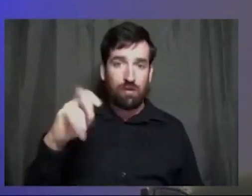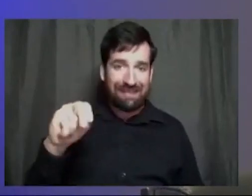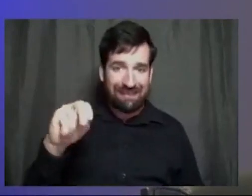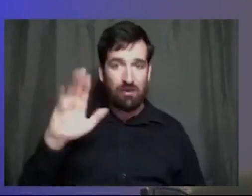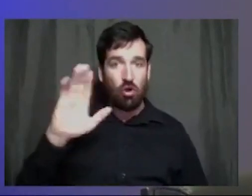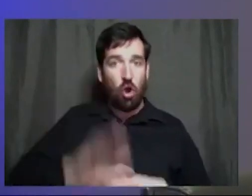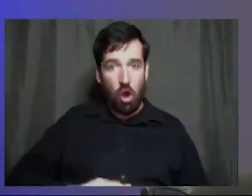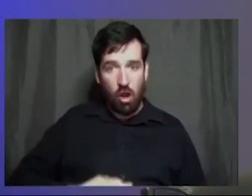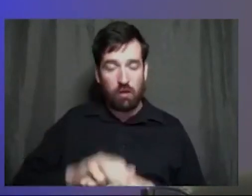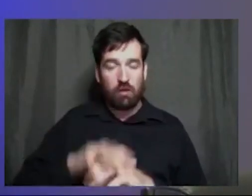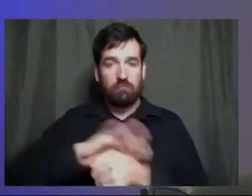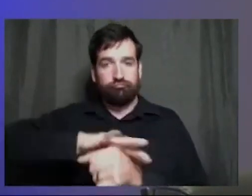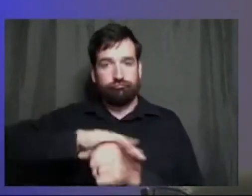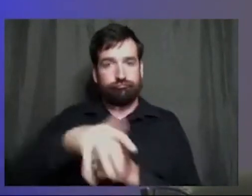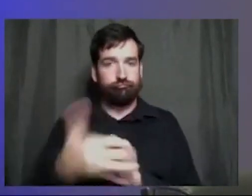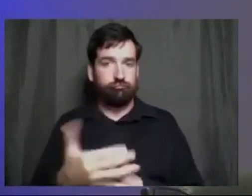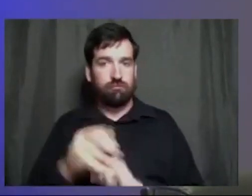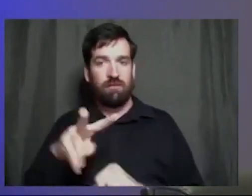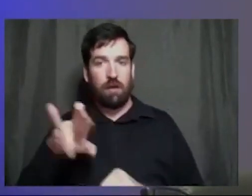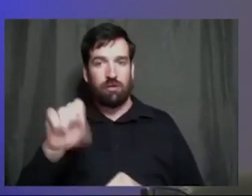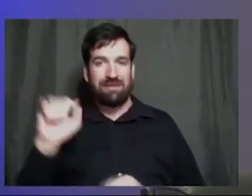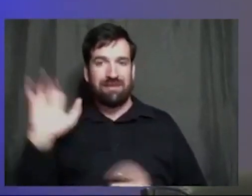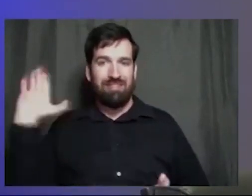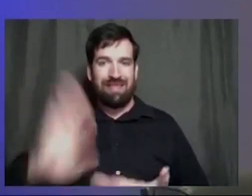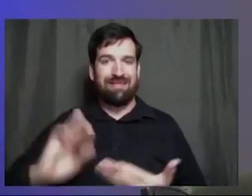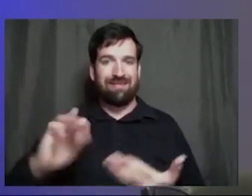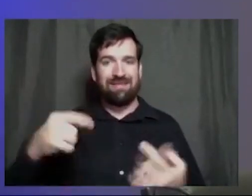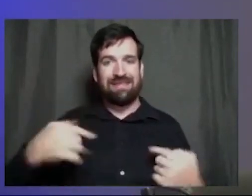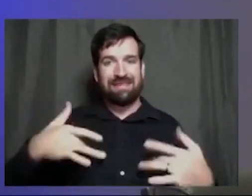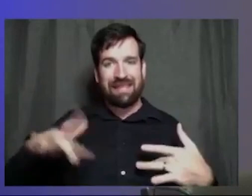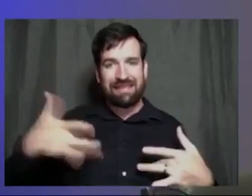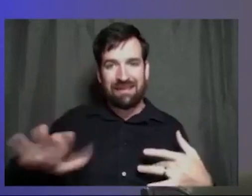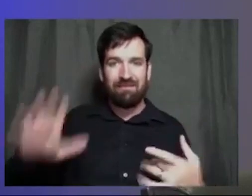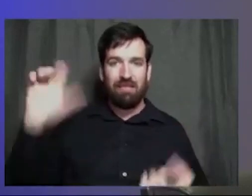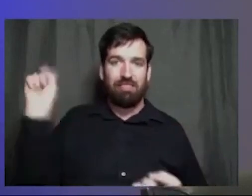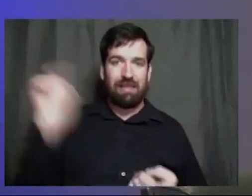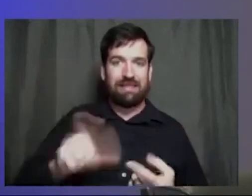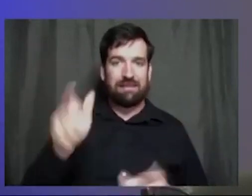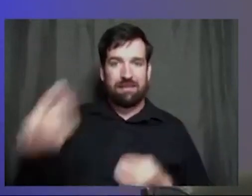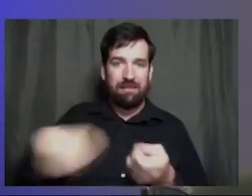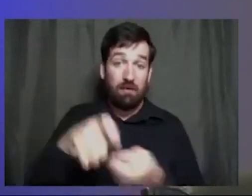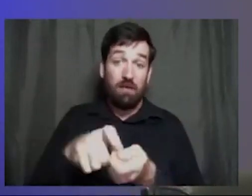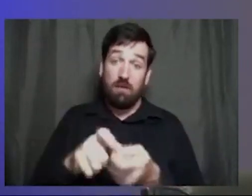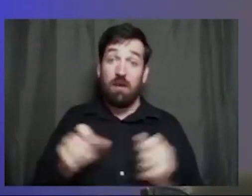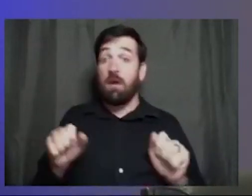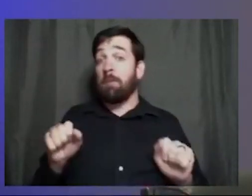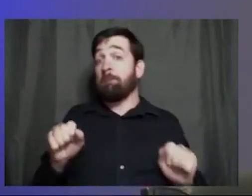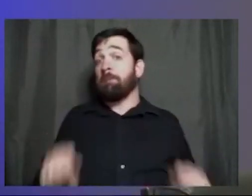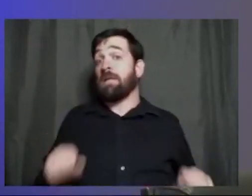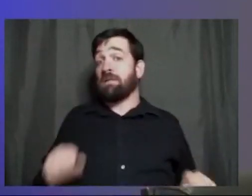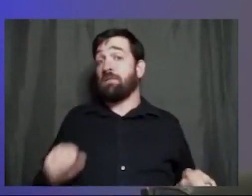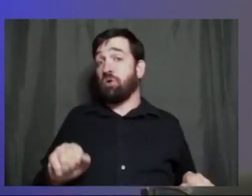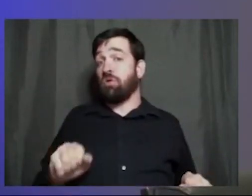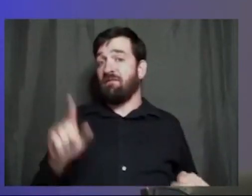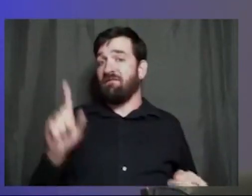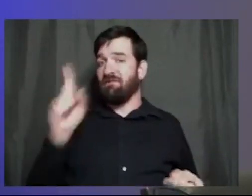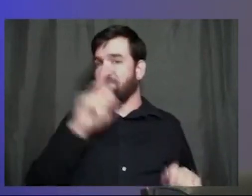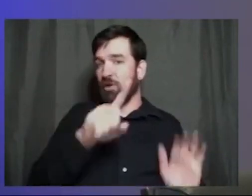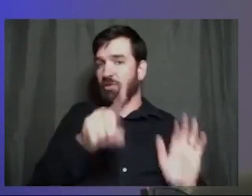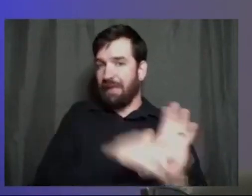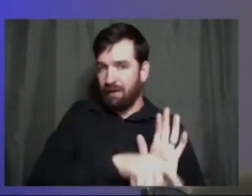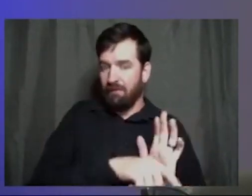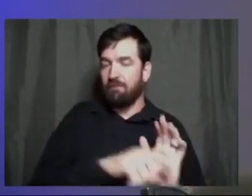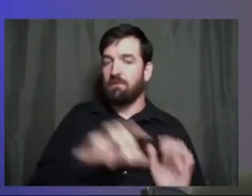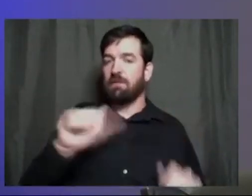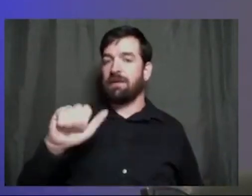as accurate. Those are not as sensitive nor are as specific. So it's possible to get a false negative with an antigen test, but it's pretty